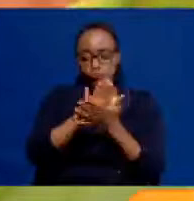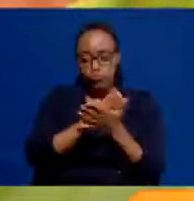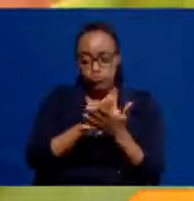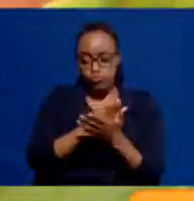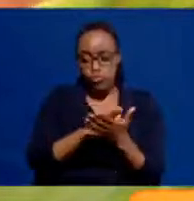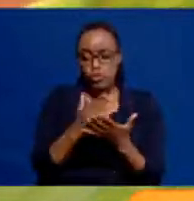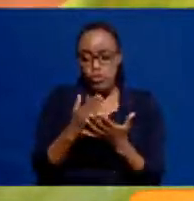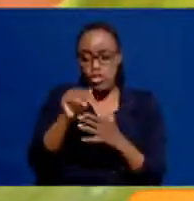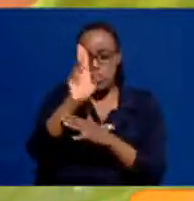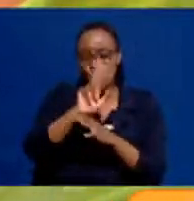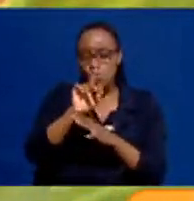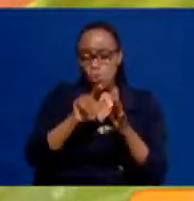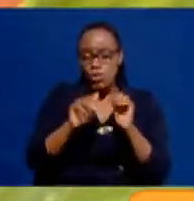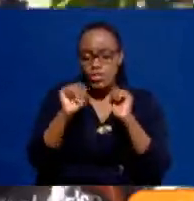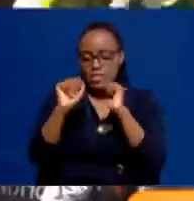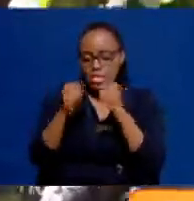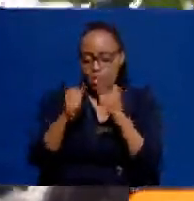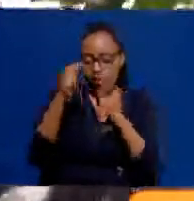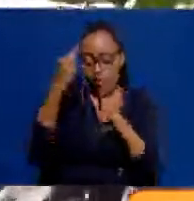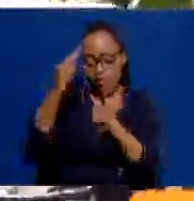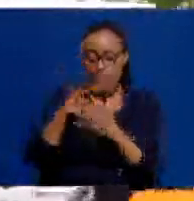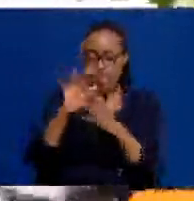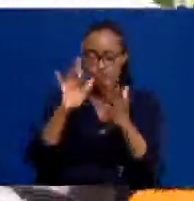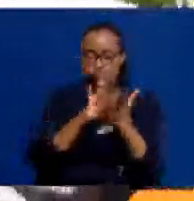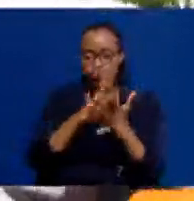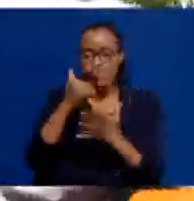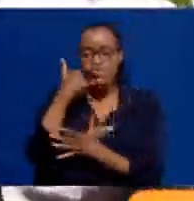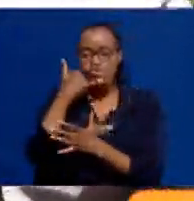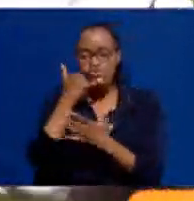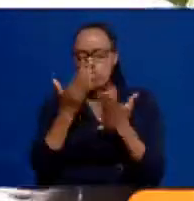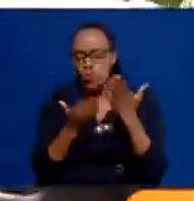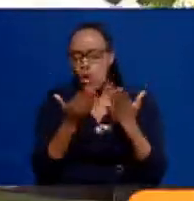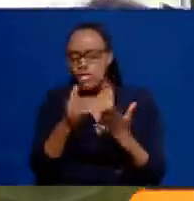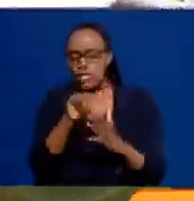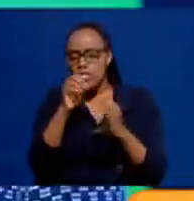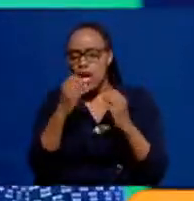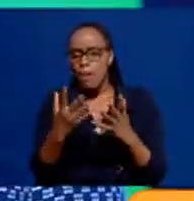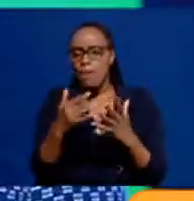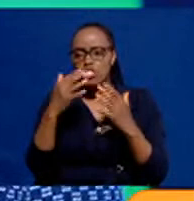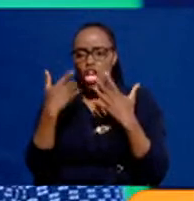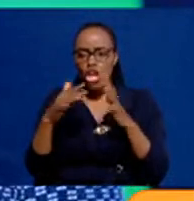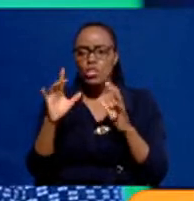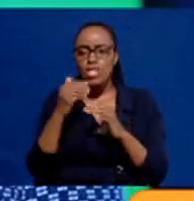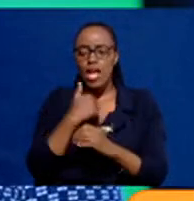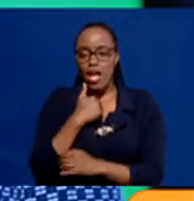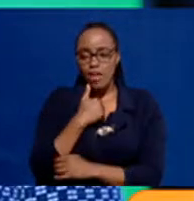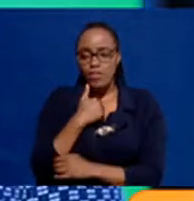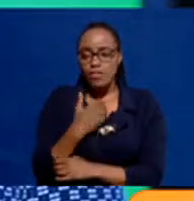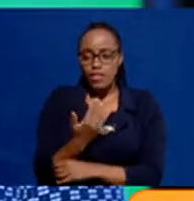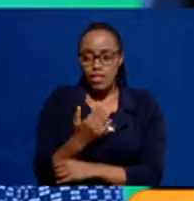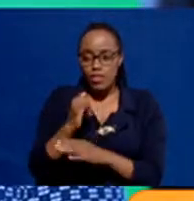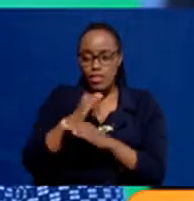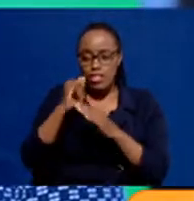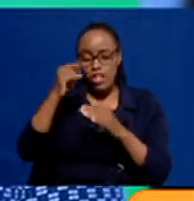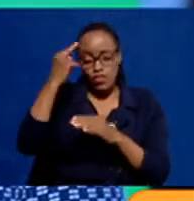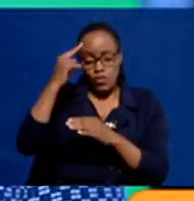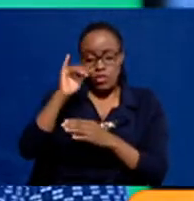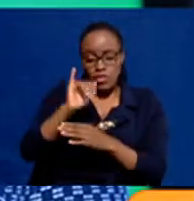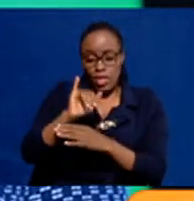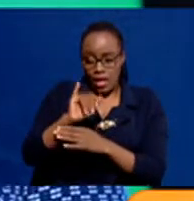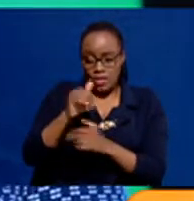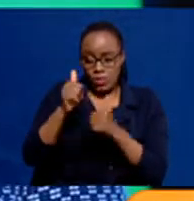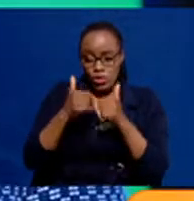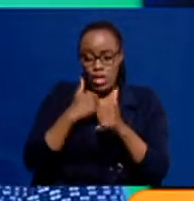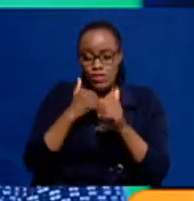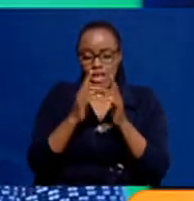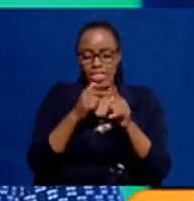model uses satellite and smartphone imagery to assess losses. The concept of picture-based insurance was piloted in India,